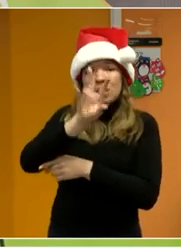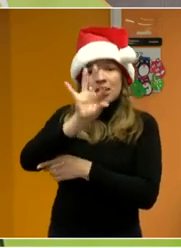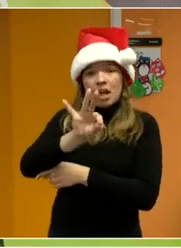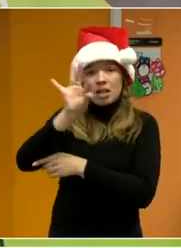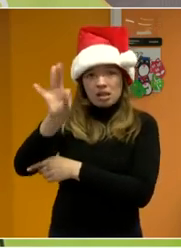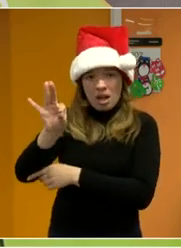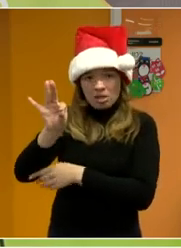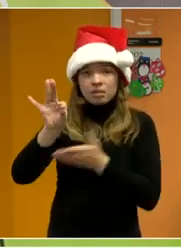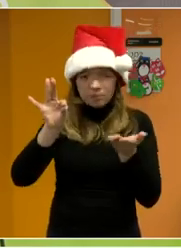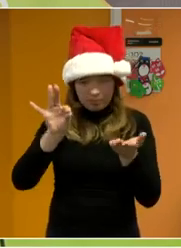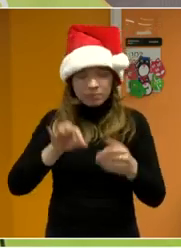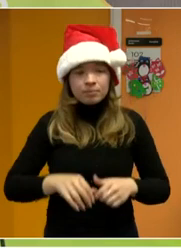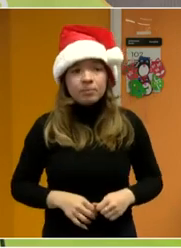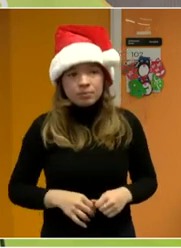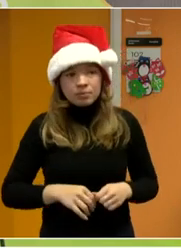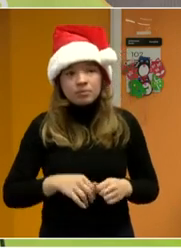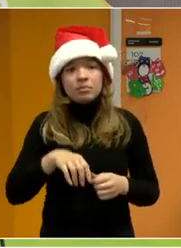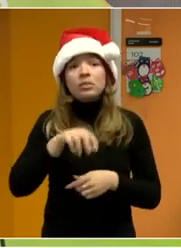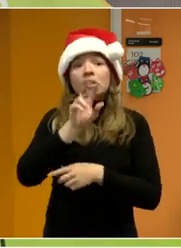202-576-7299.